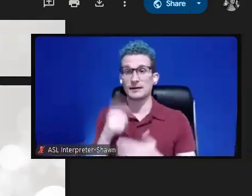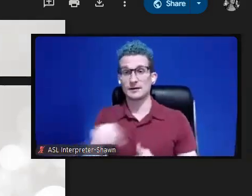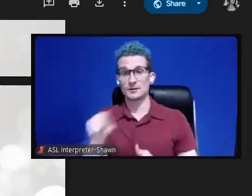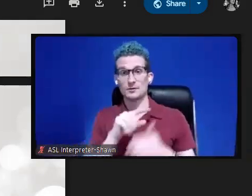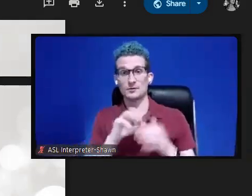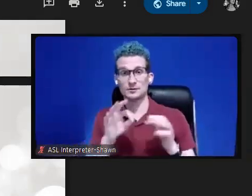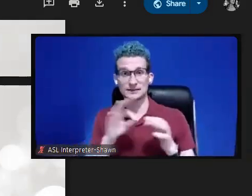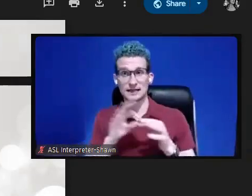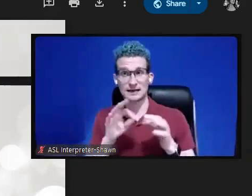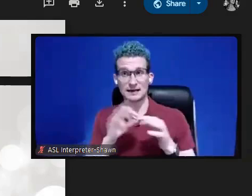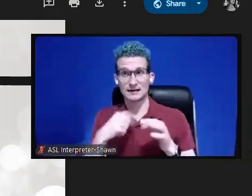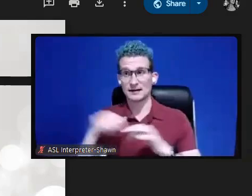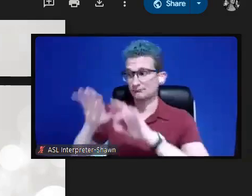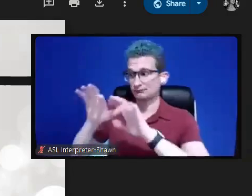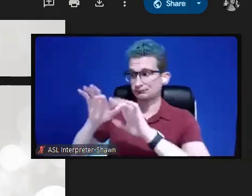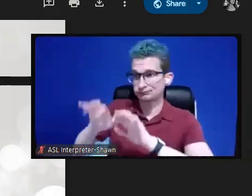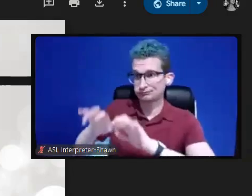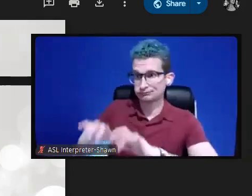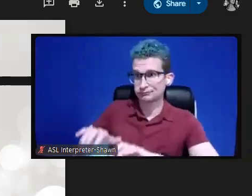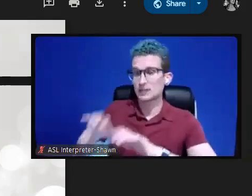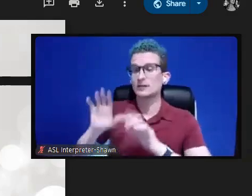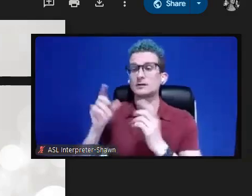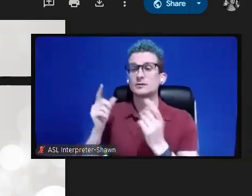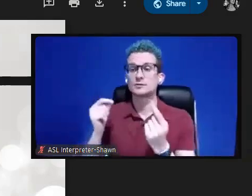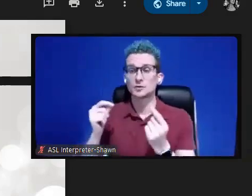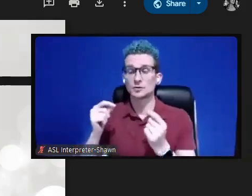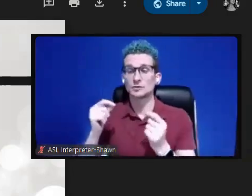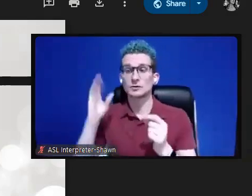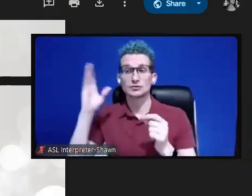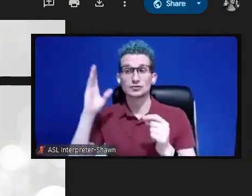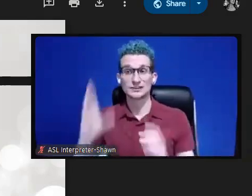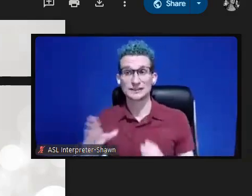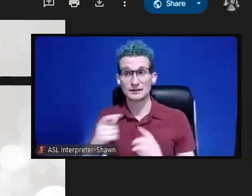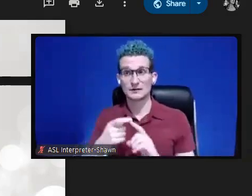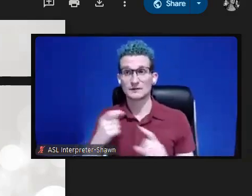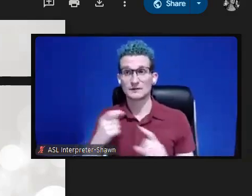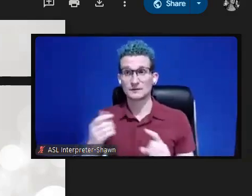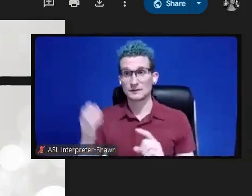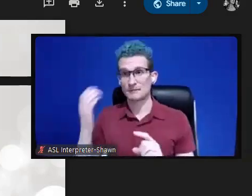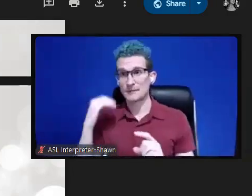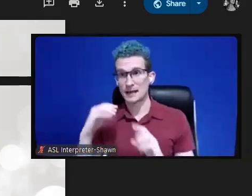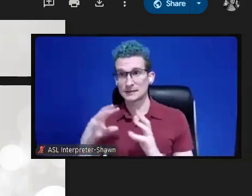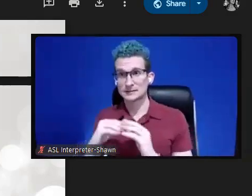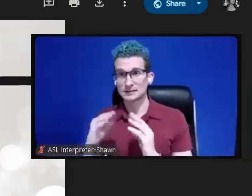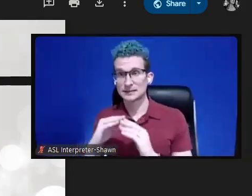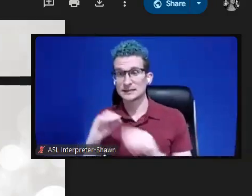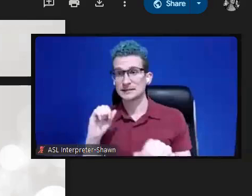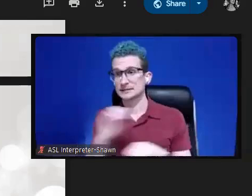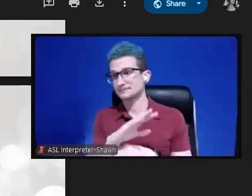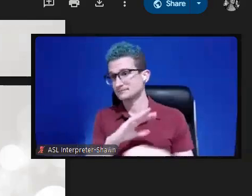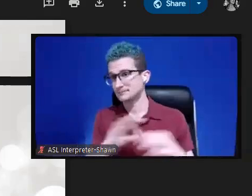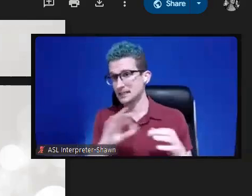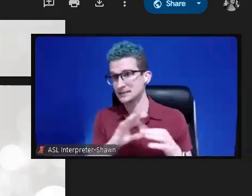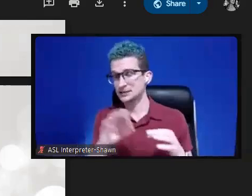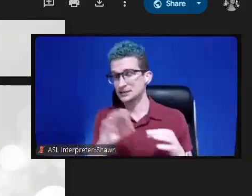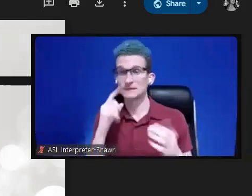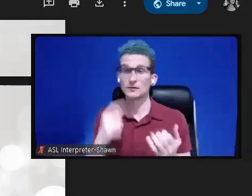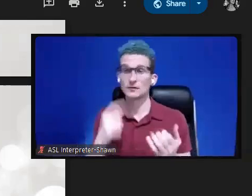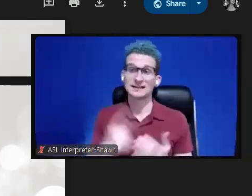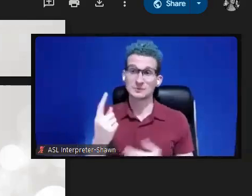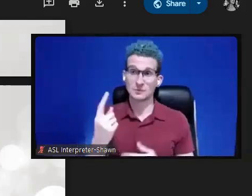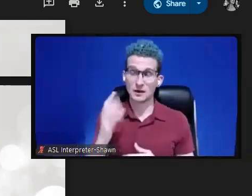or like I message the presenter from the previous month. So for this month, I'll be tagging in